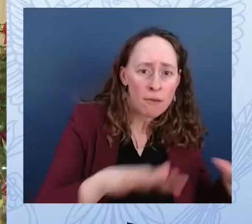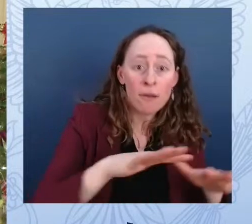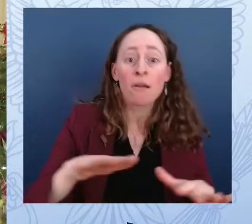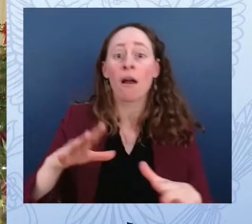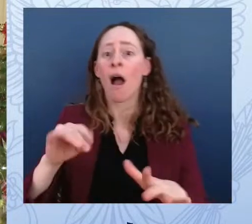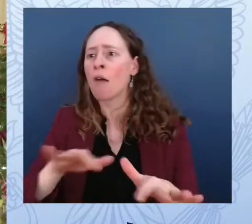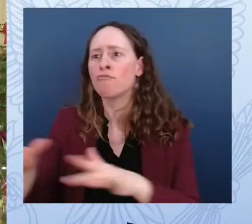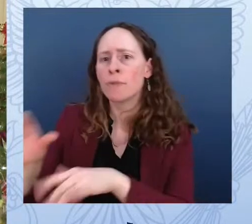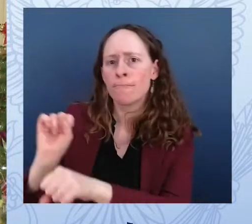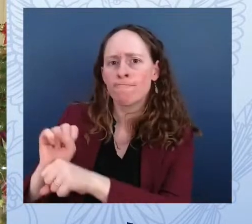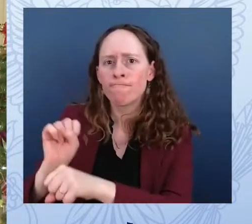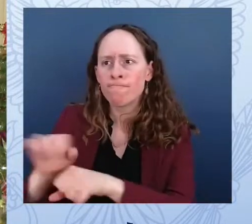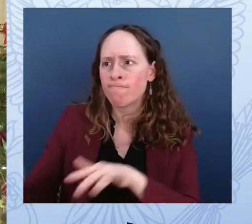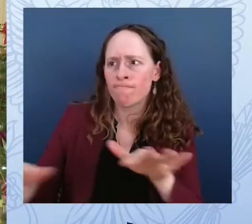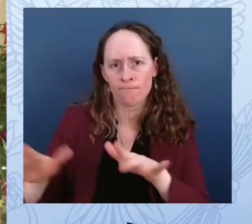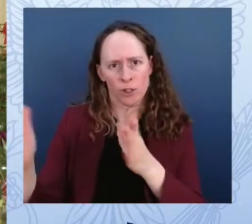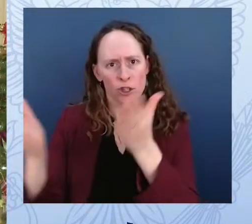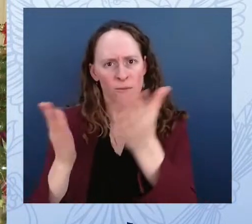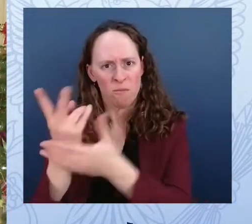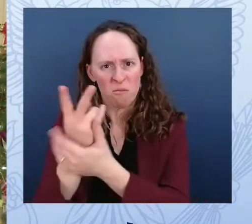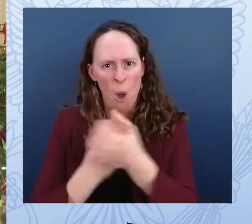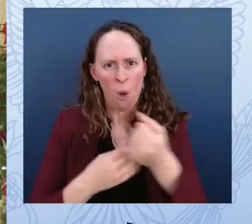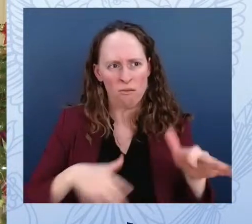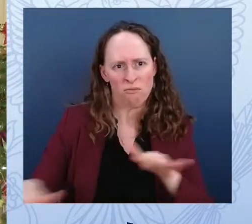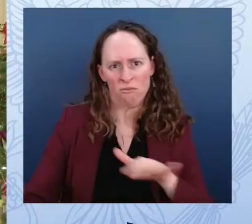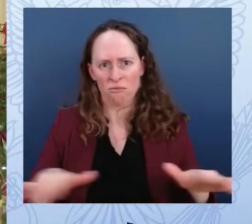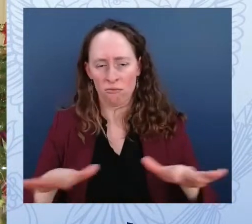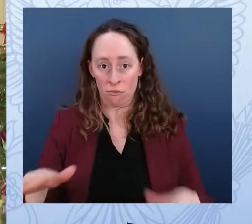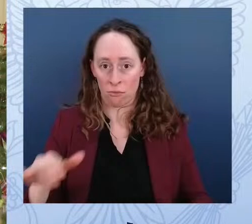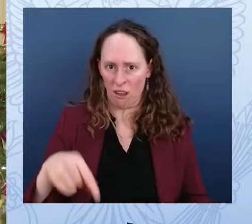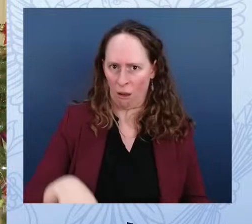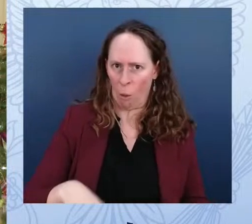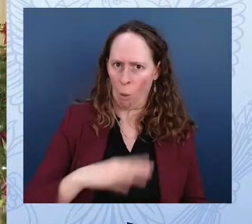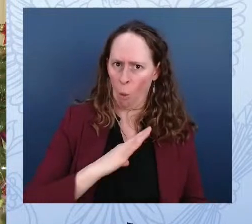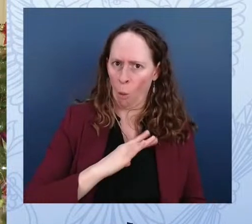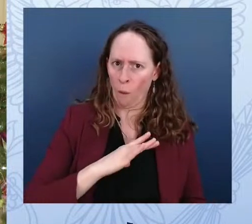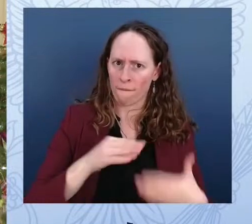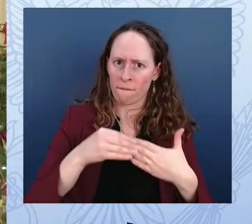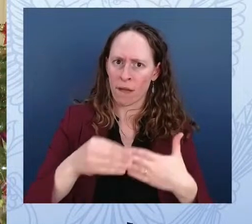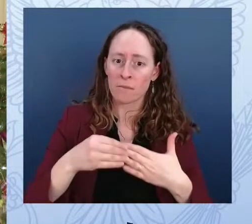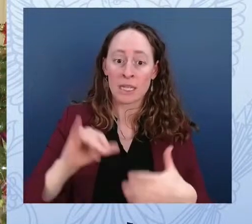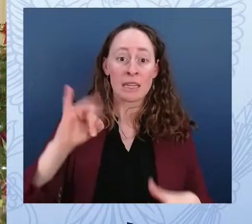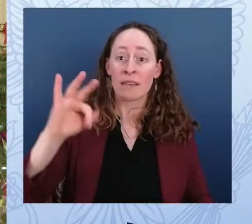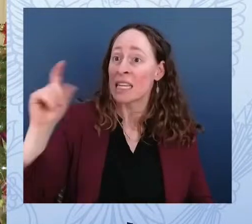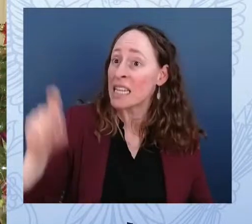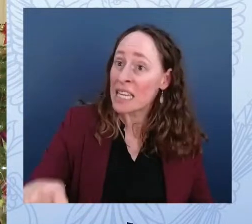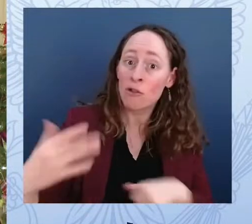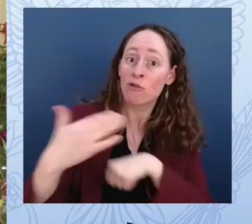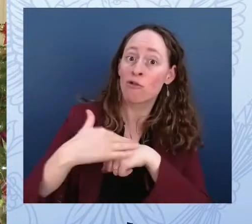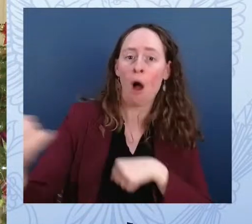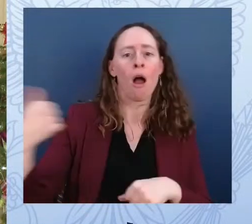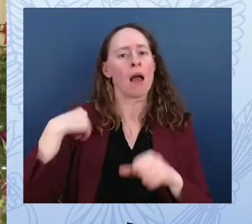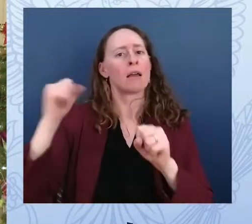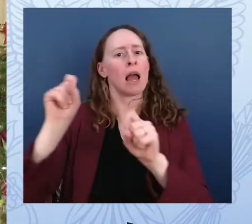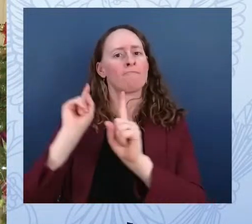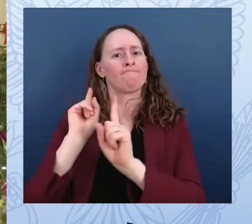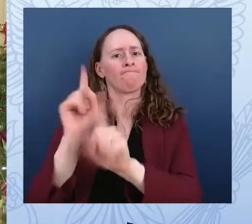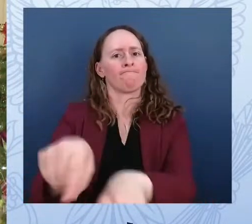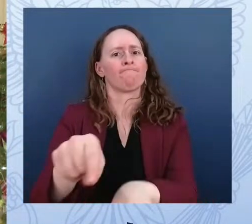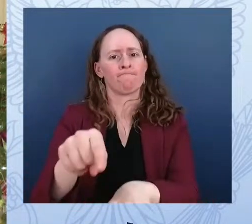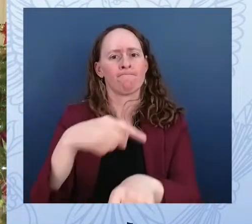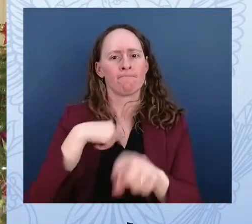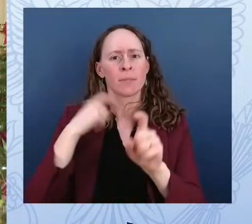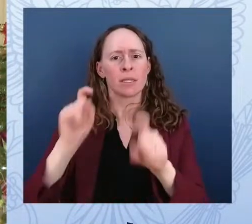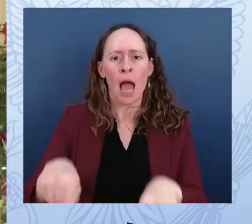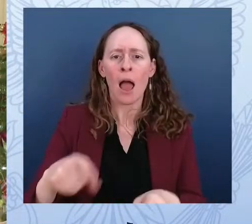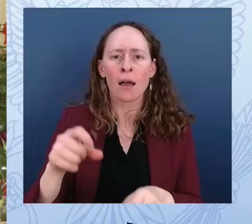a unique flexibility to serve when activated, whether it's during honor guard detail, because a service member unfortunately has